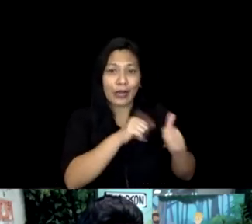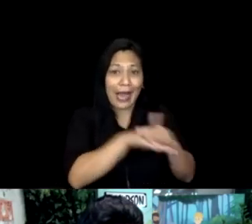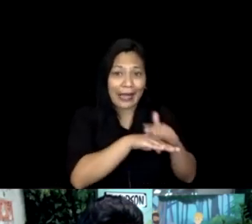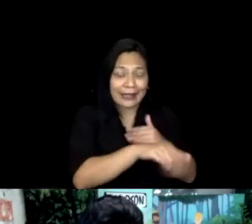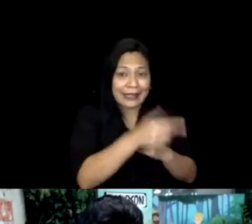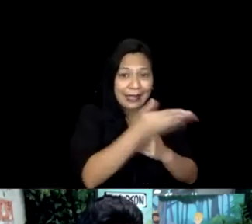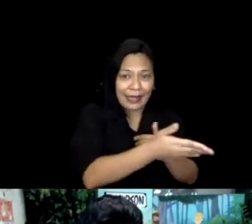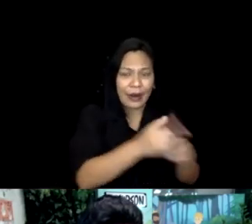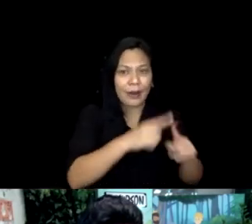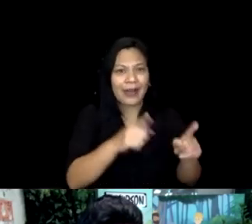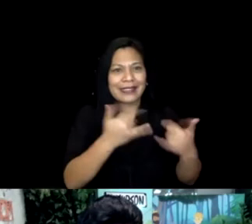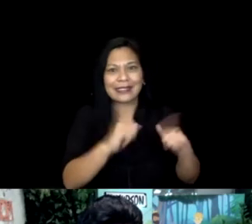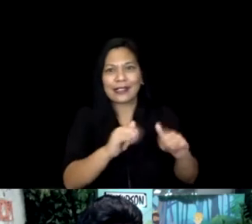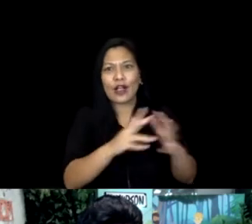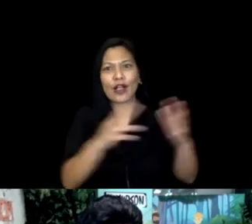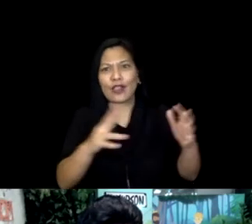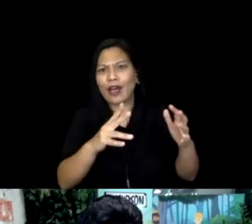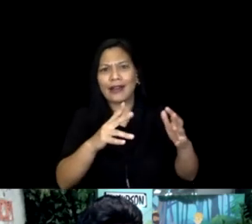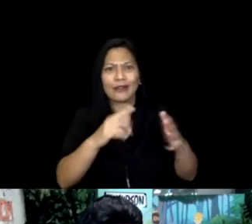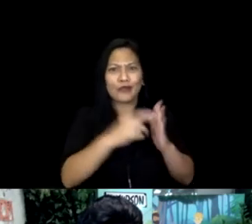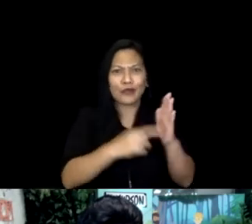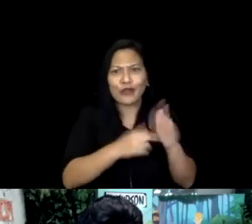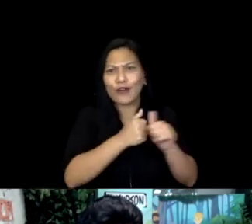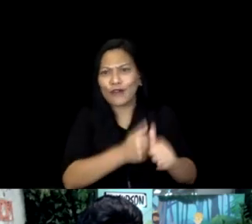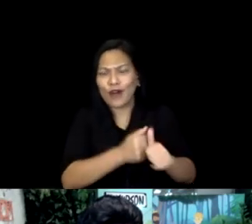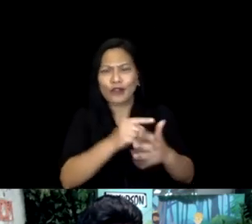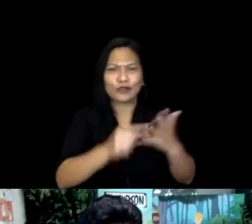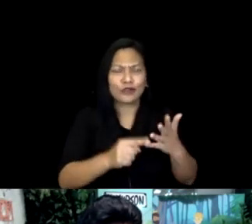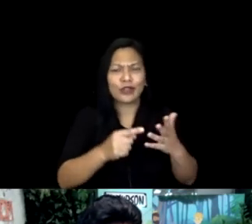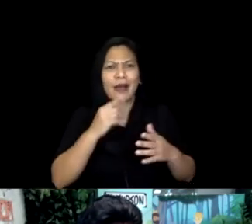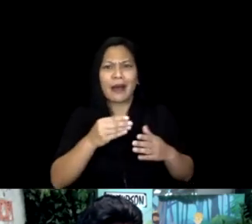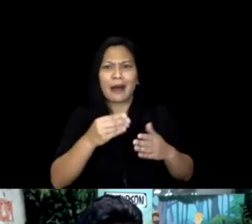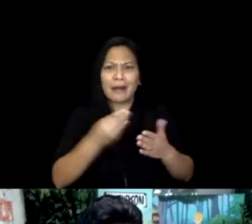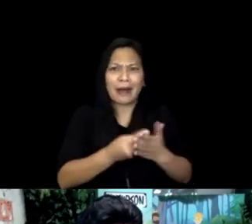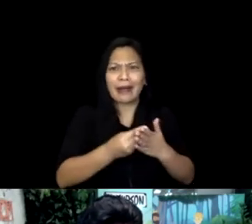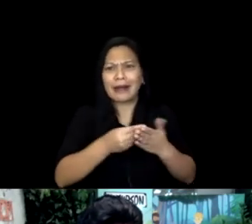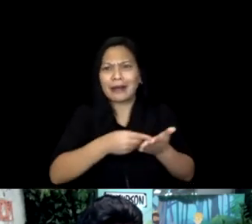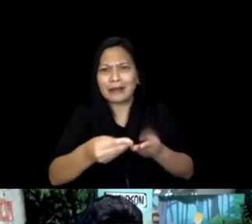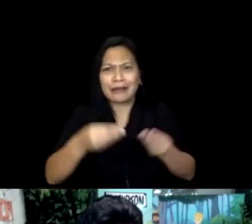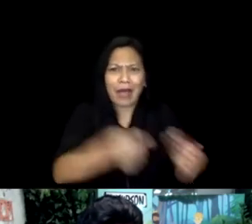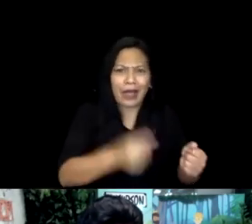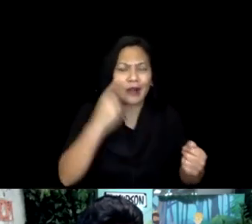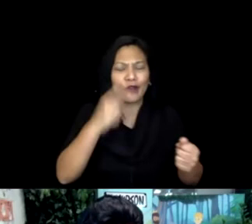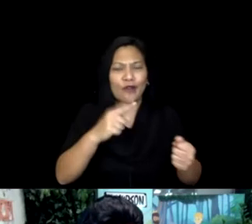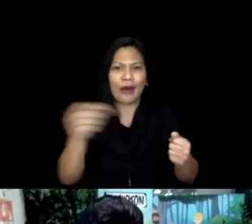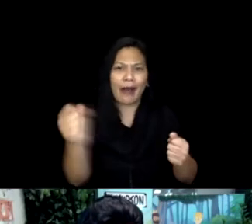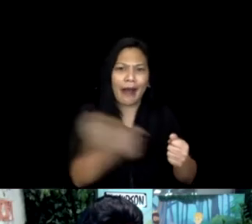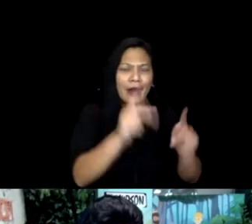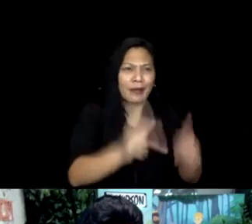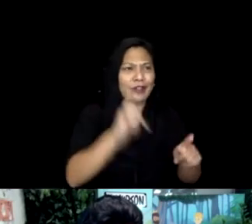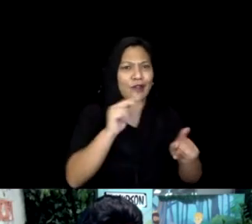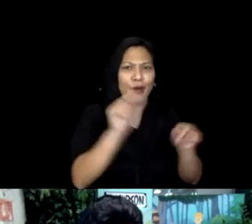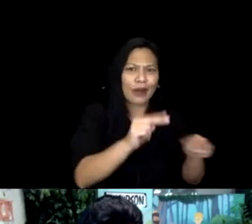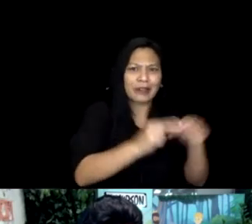after hours. Like it cost extra money to have somebody watching us to be able to access it, and it was